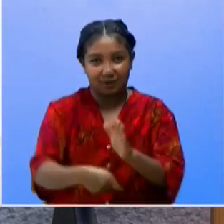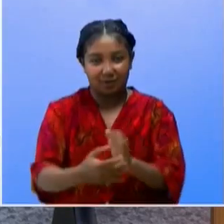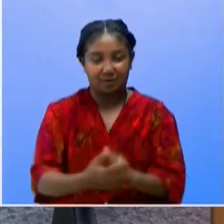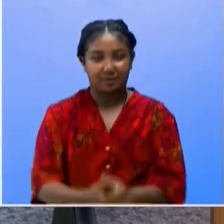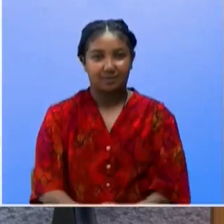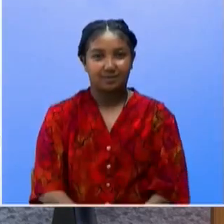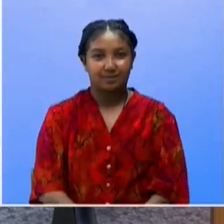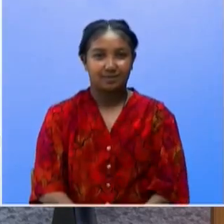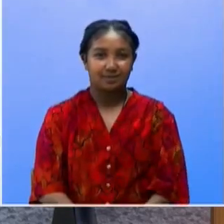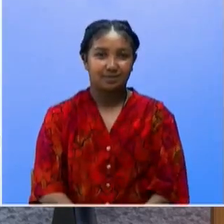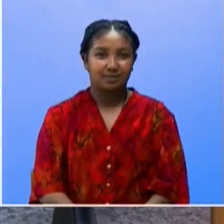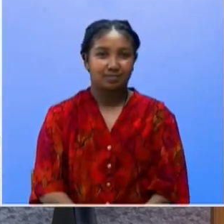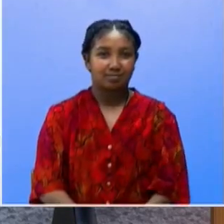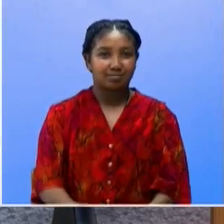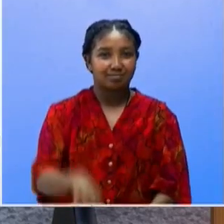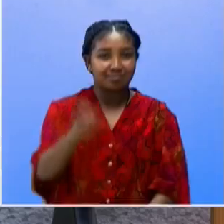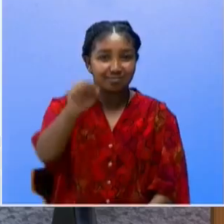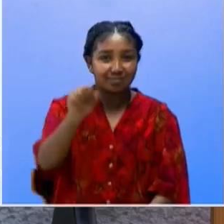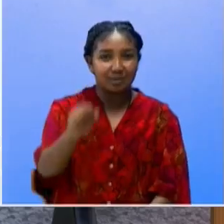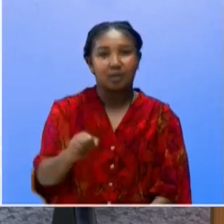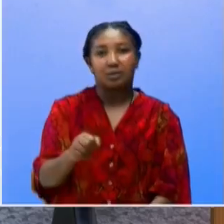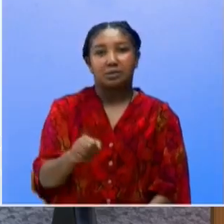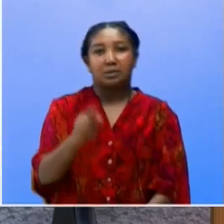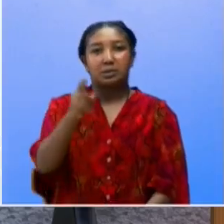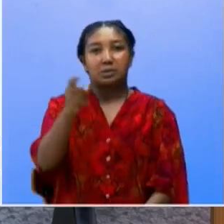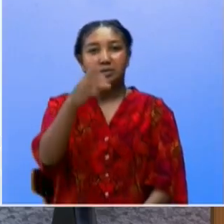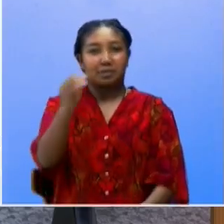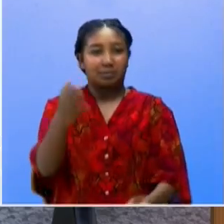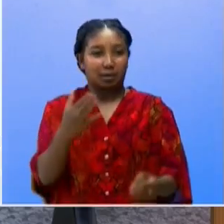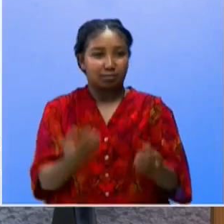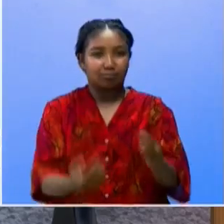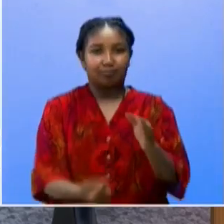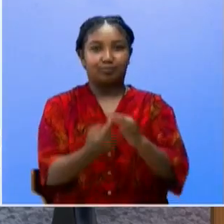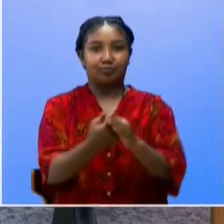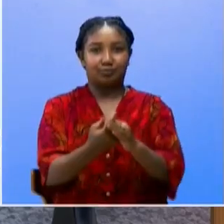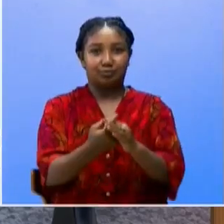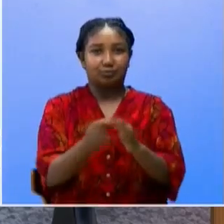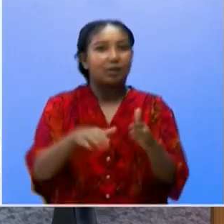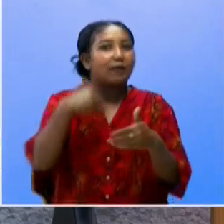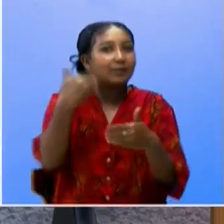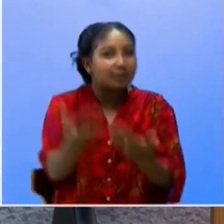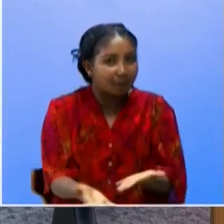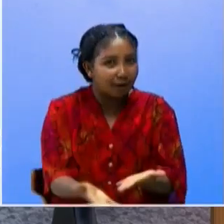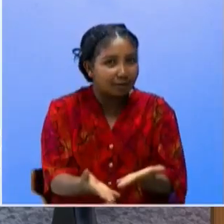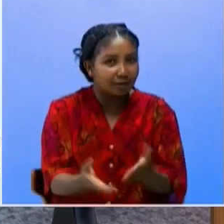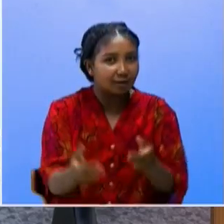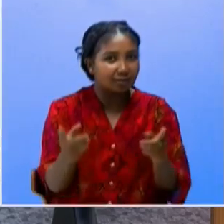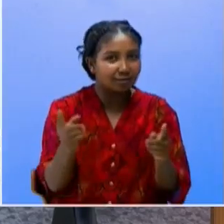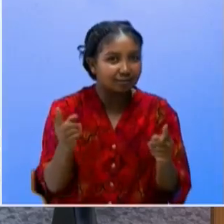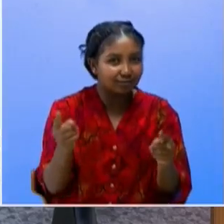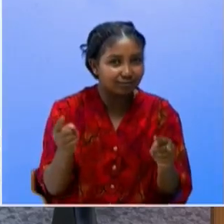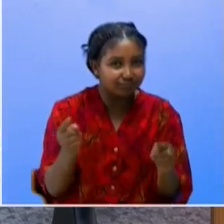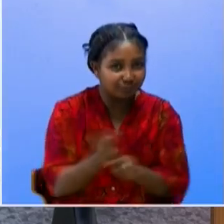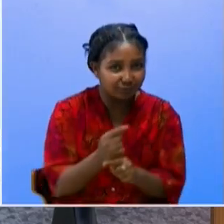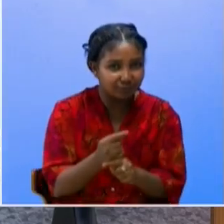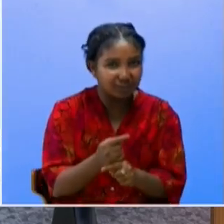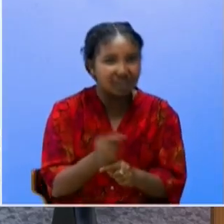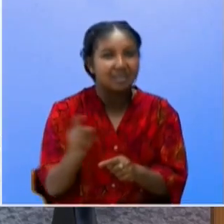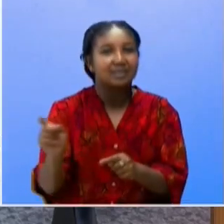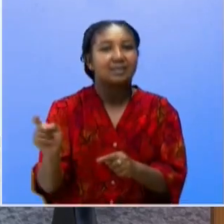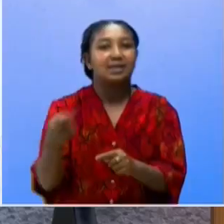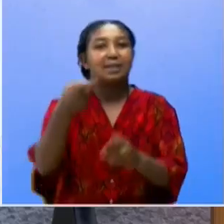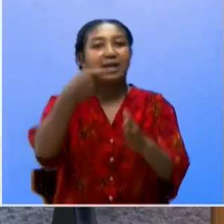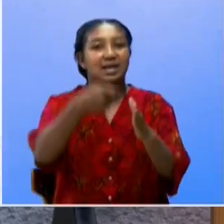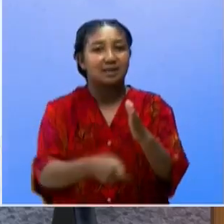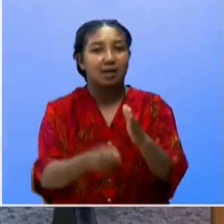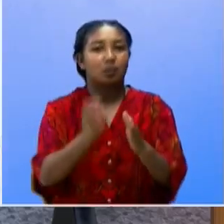effect. Isn't it? When something happens, then after that action or that event, some